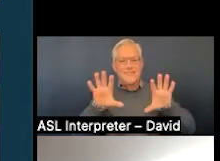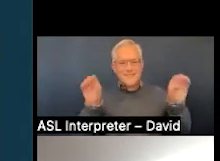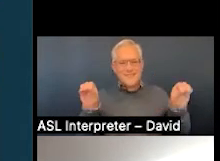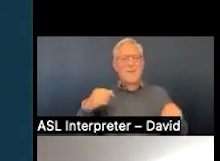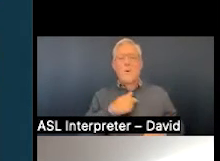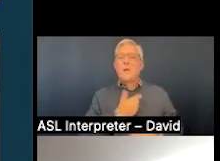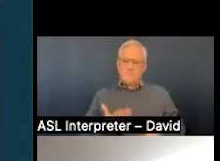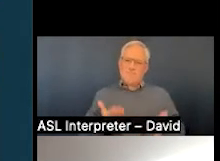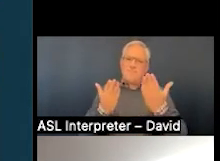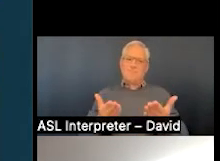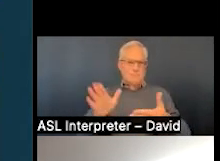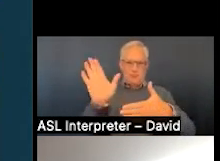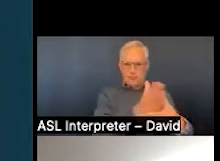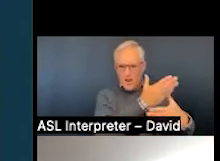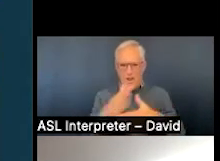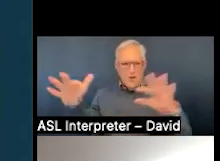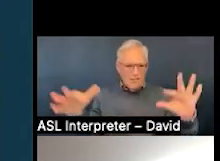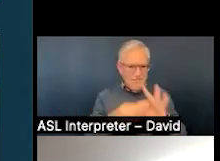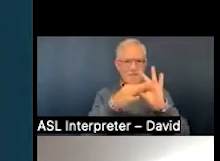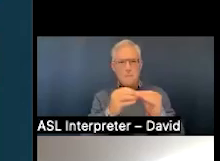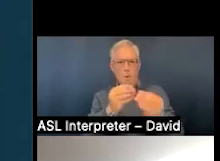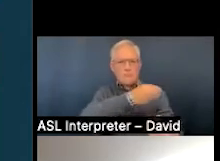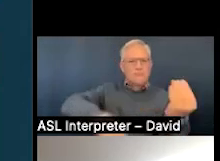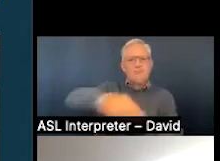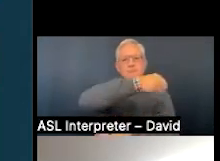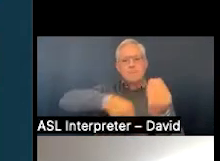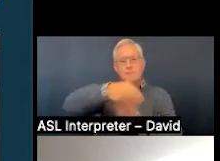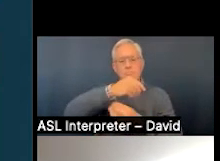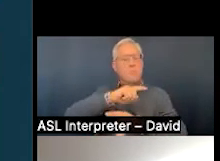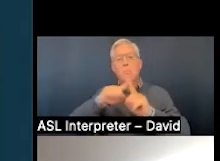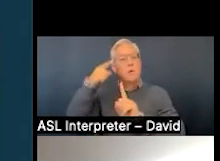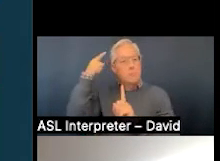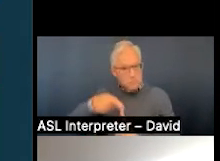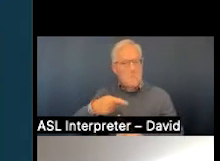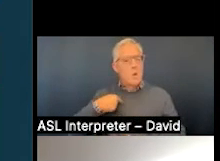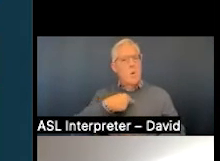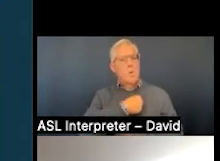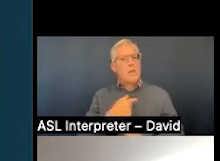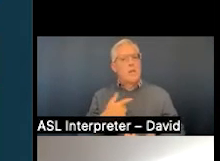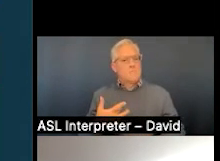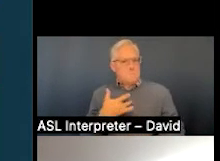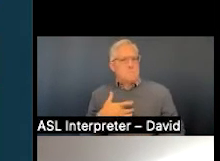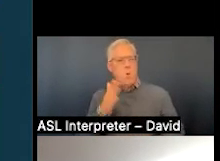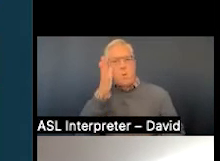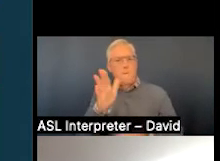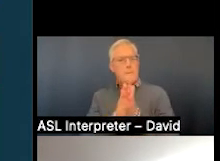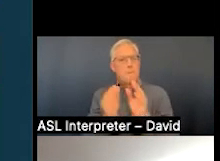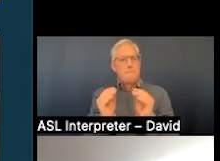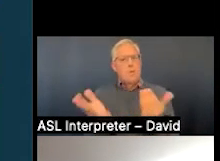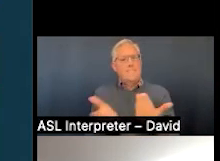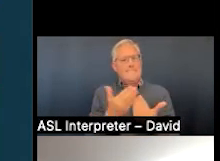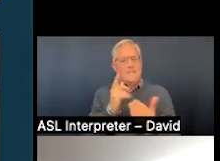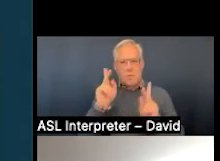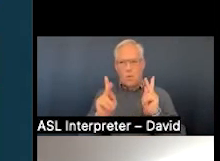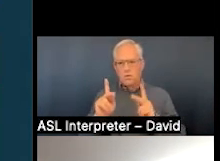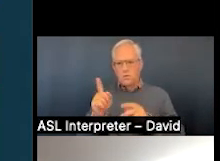collaborative, collegiate approach to these things. But at the very least, we could expect to make it easier to put these people in touch and to